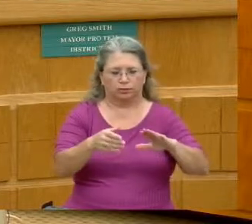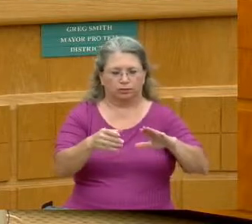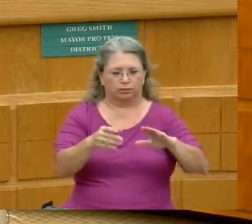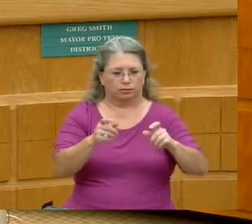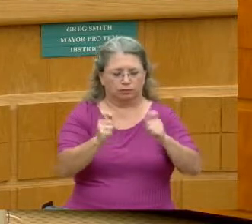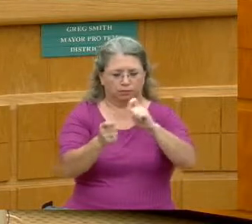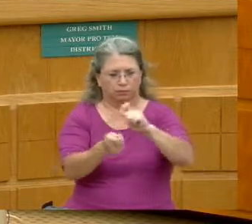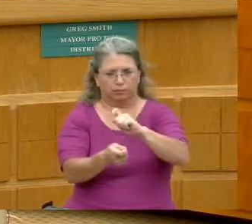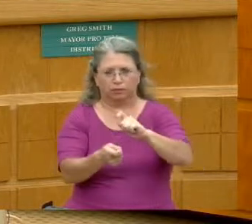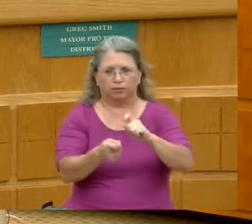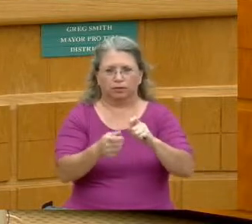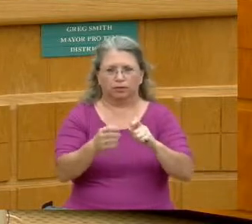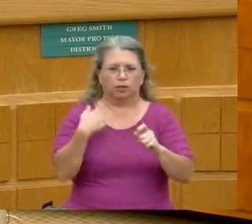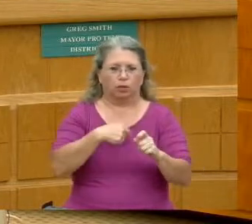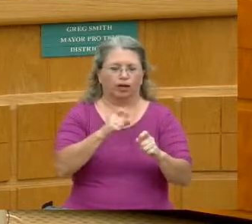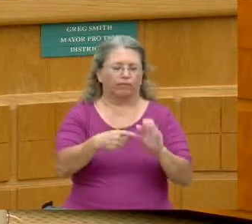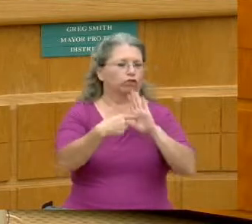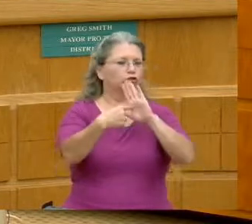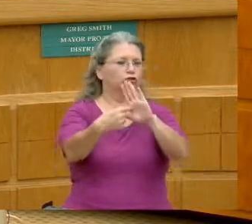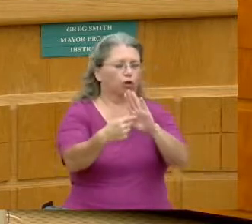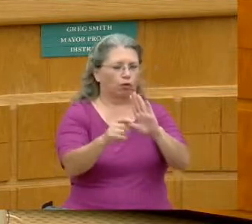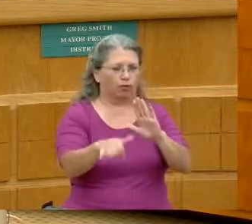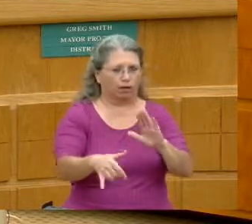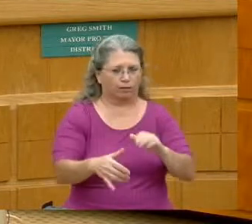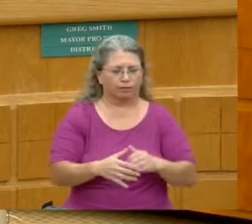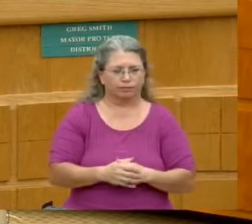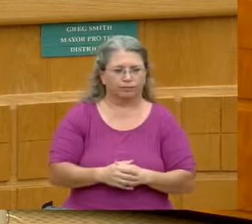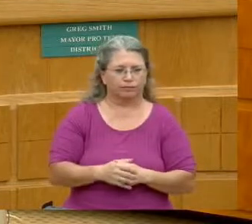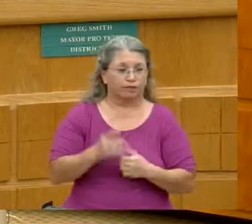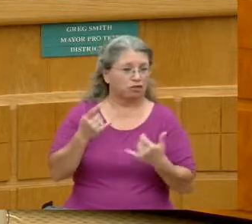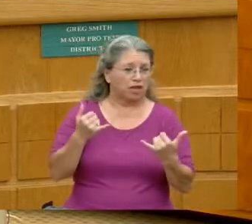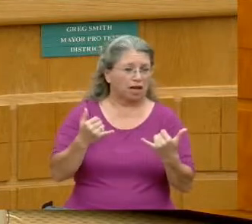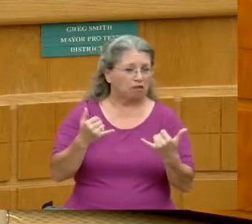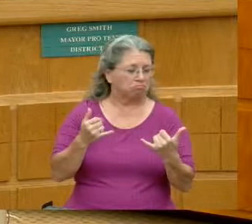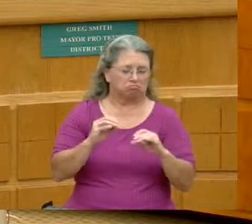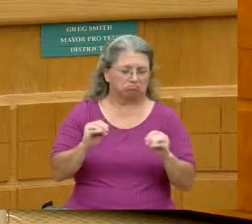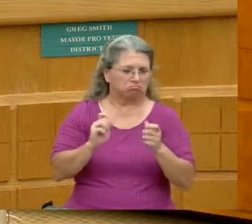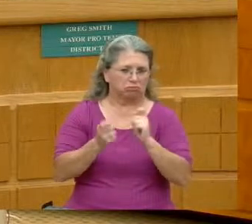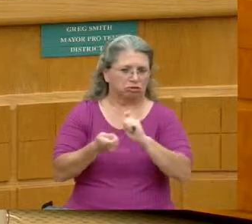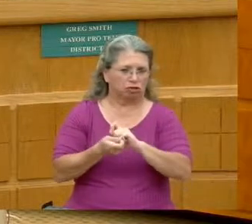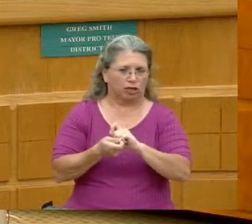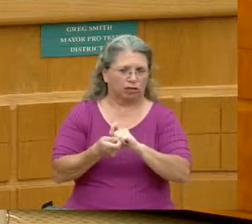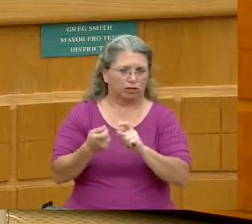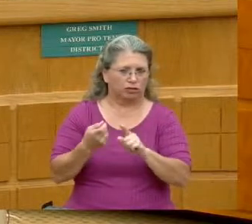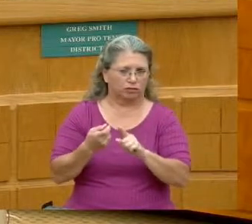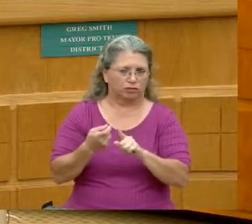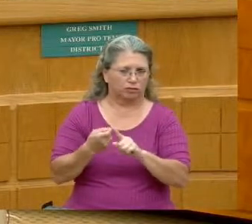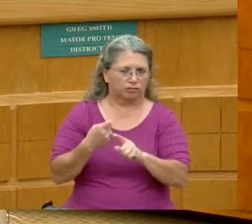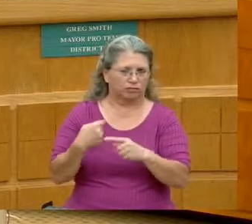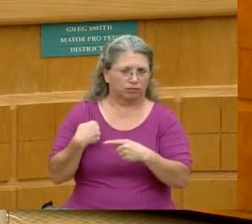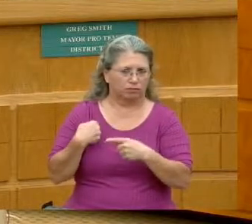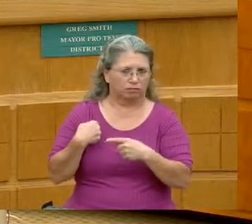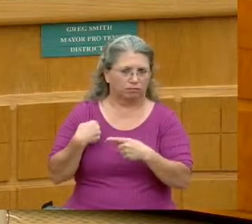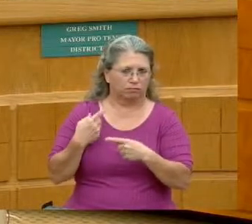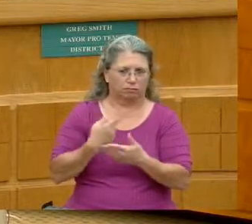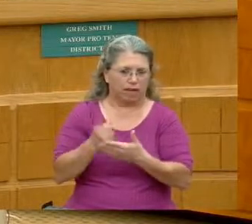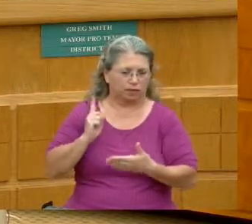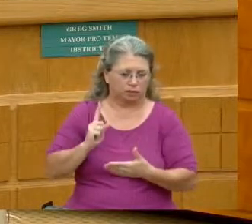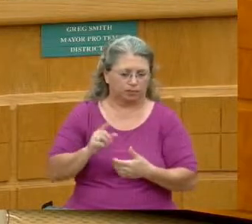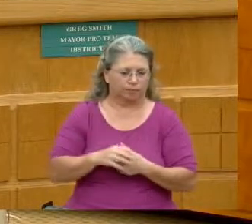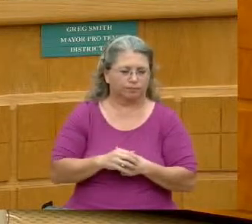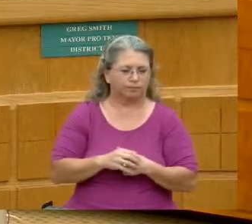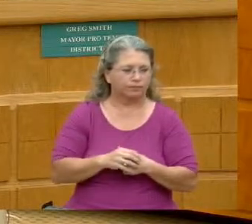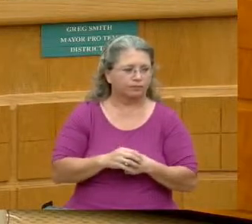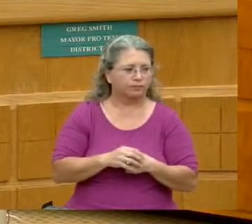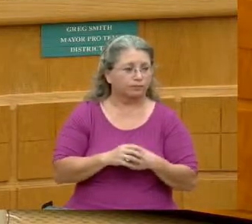to model that aspect of it. For now, we didn't change it. We left it the same way that it was last week. We're running it off of that 0.9.